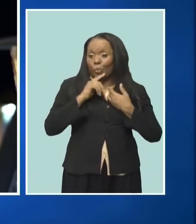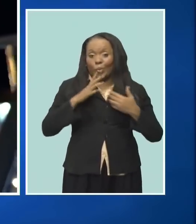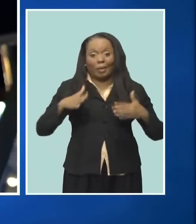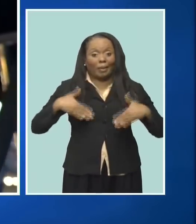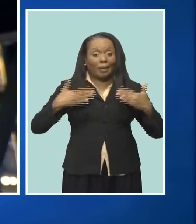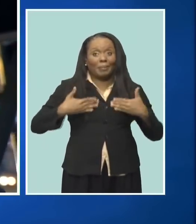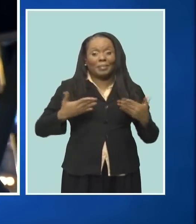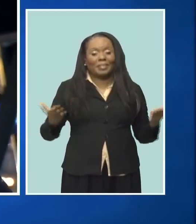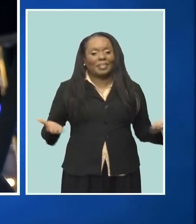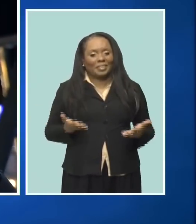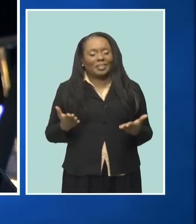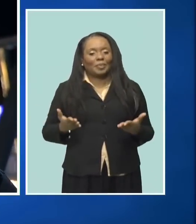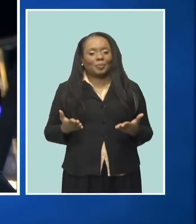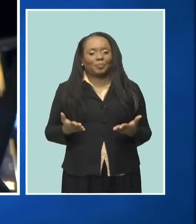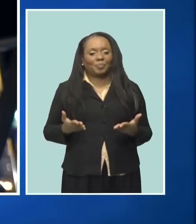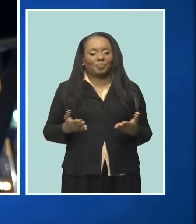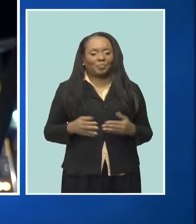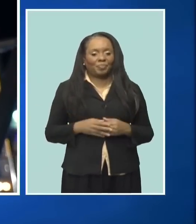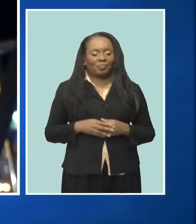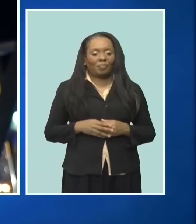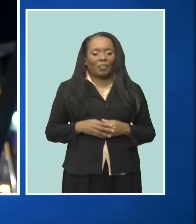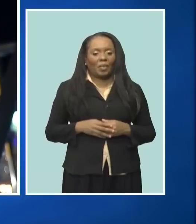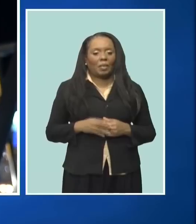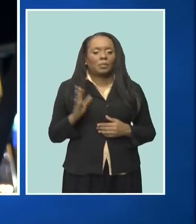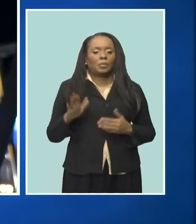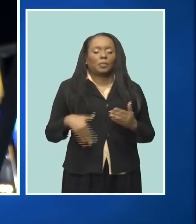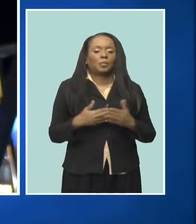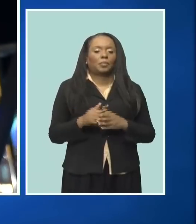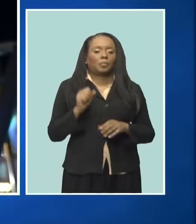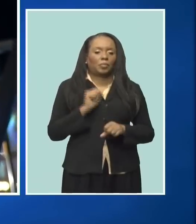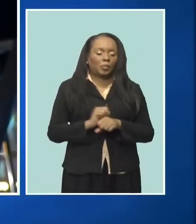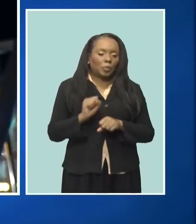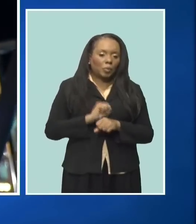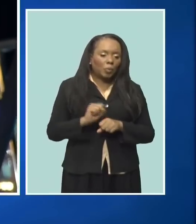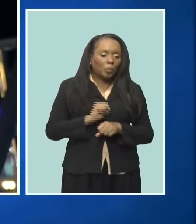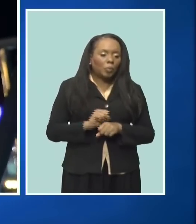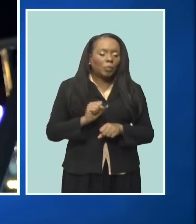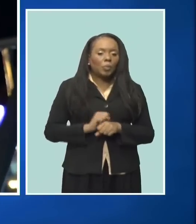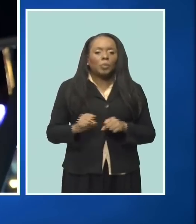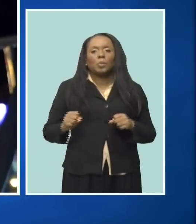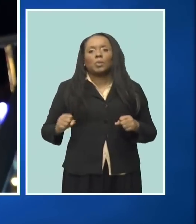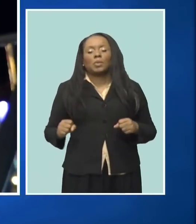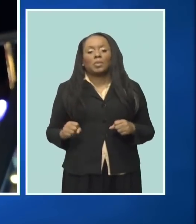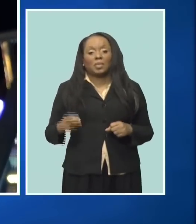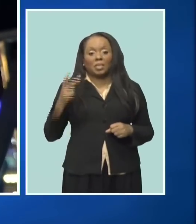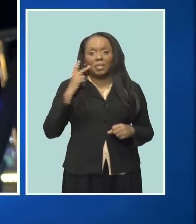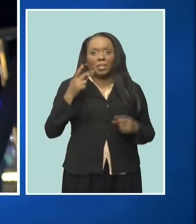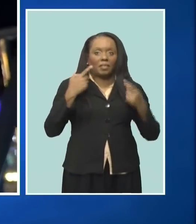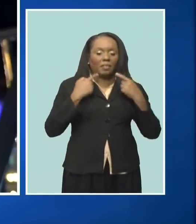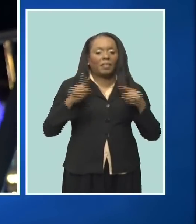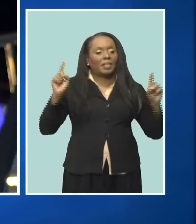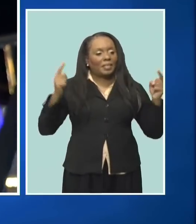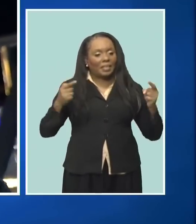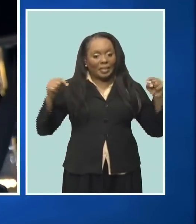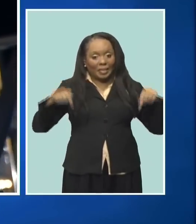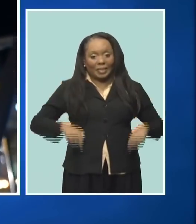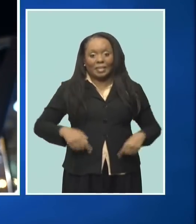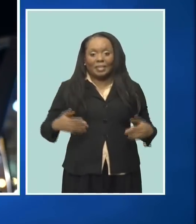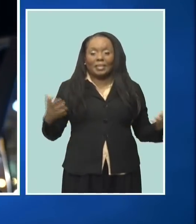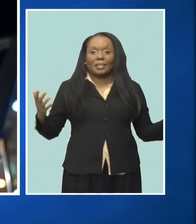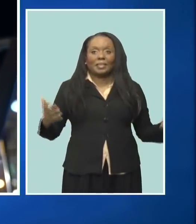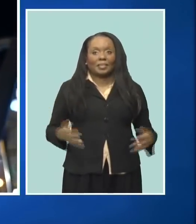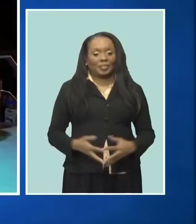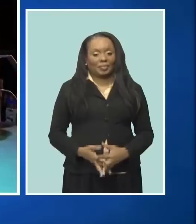tonight to see after all the work that we put in the recovery, and to see that we're here, doing the crazy. It's